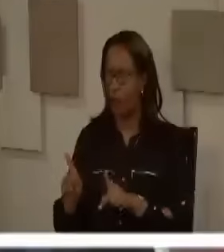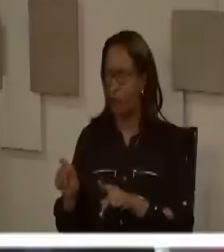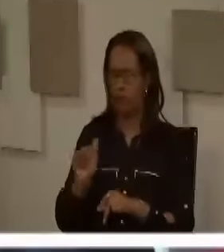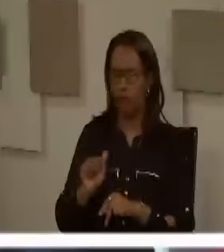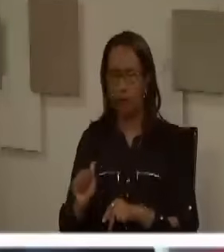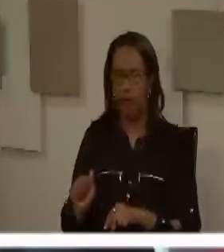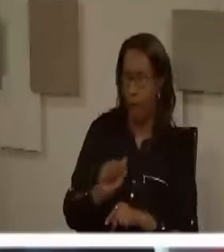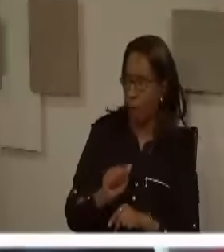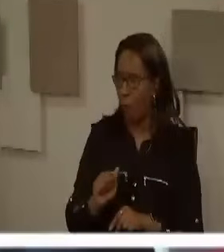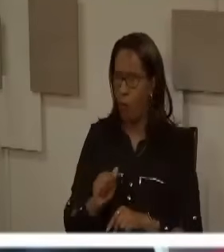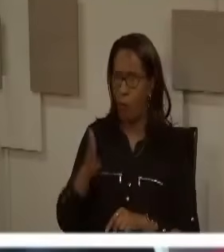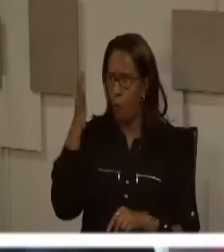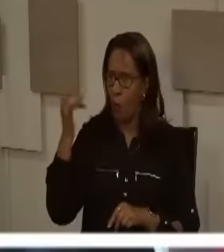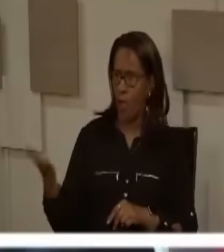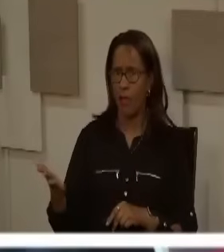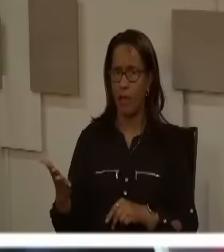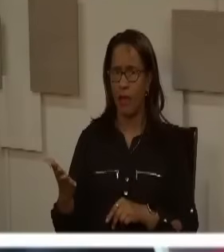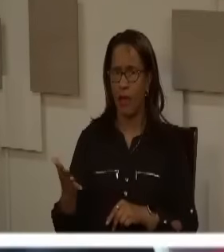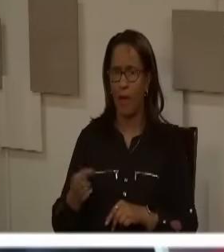Y'all help me now.